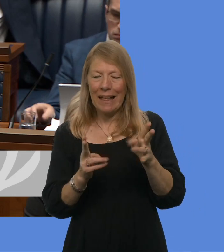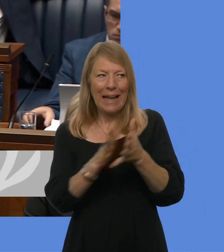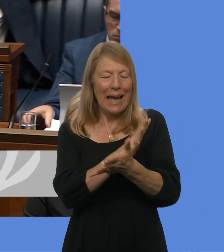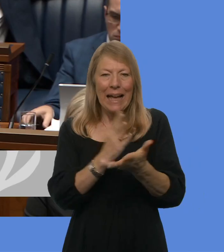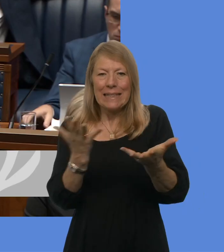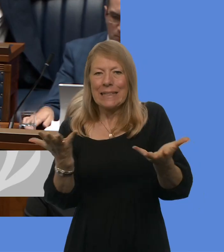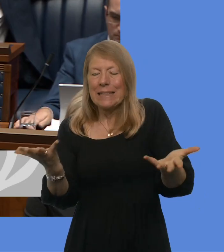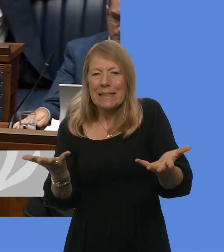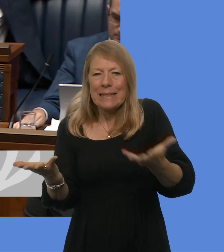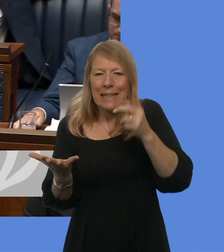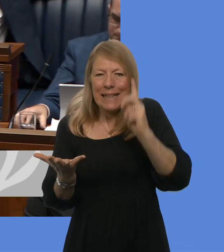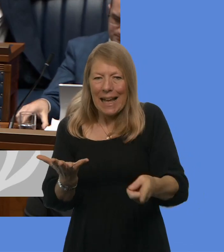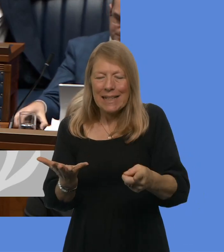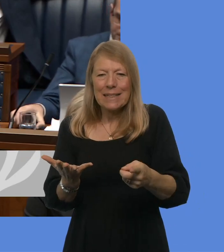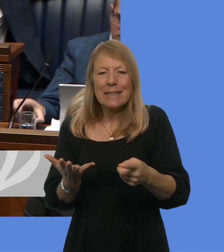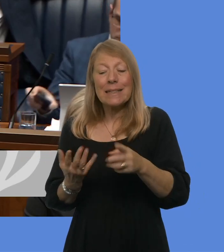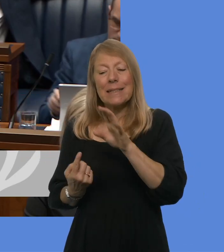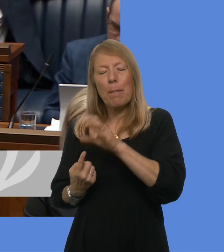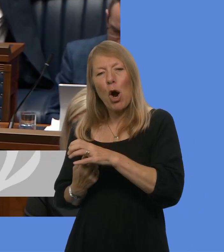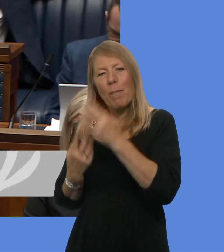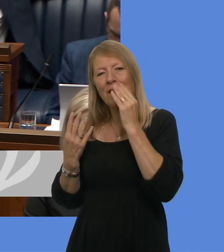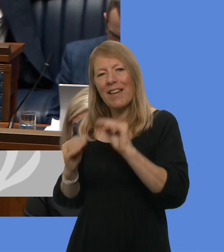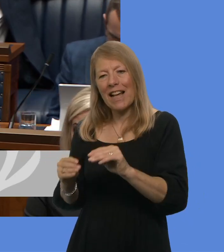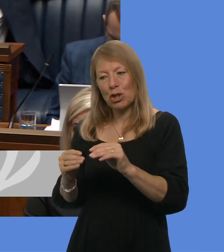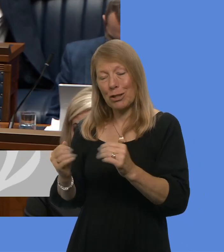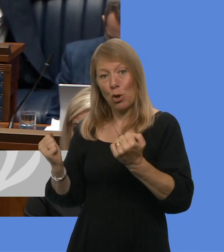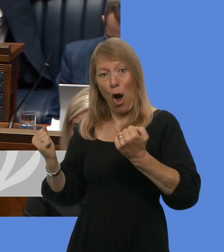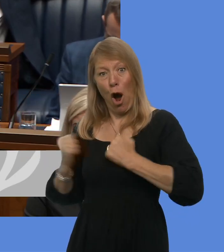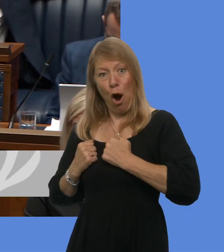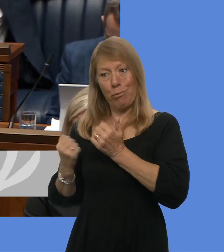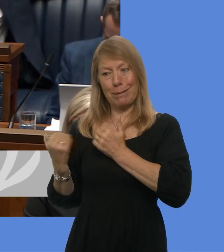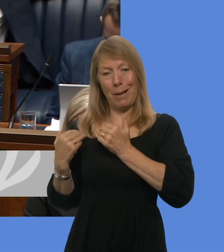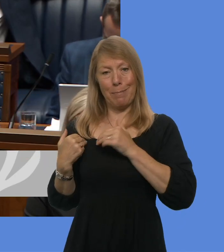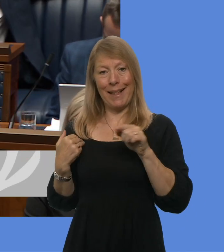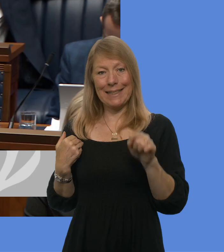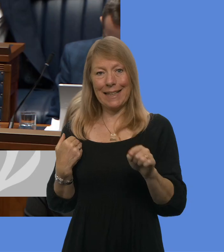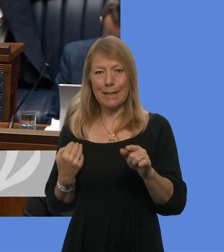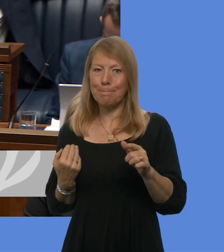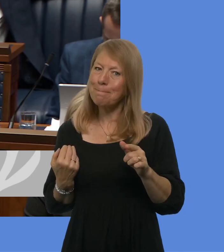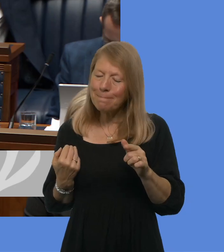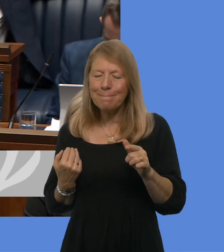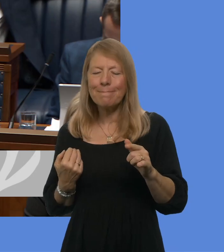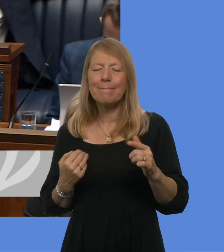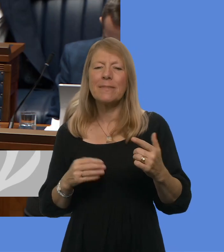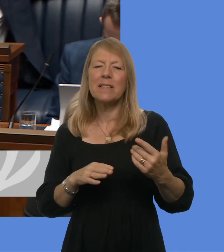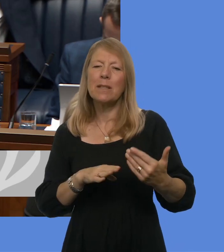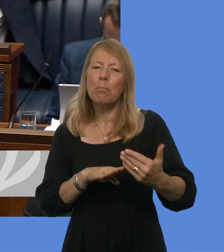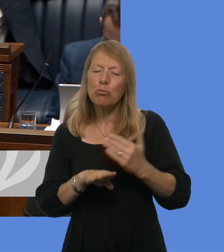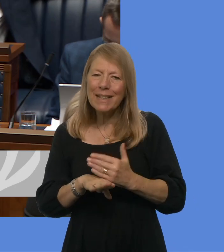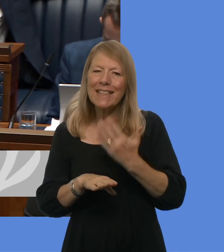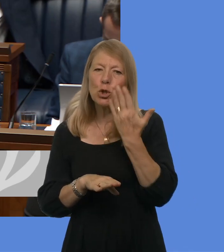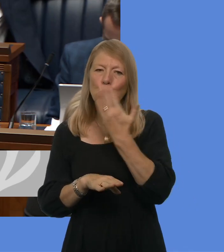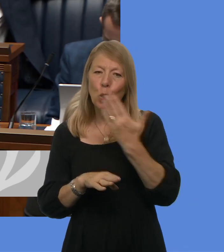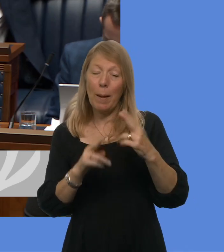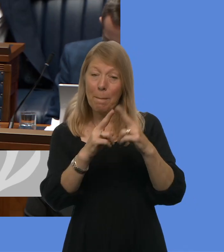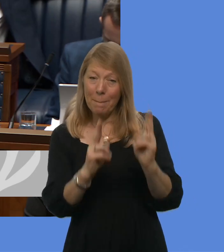Department of Education has a statutory responsibility for, but preschool settings, and where there are financial difficulties in preschool settings,